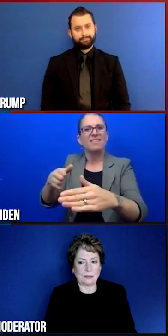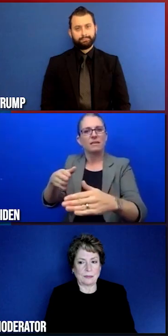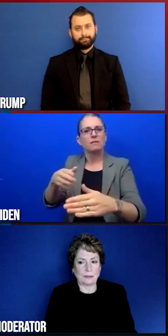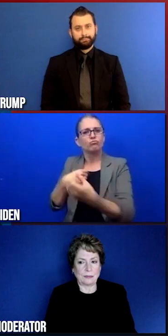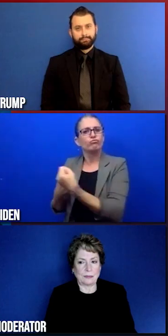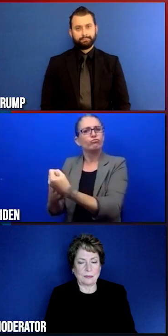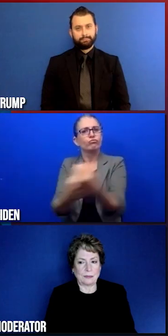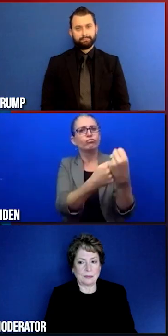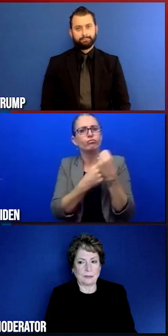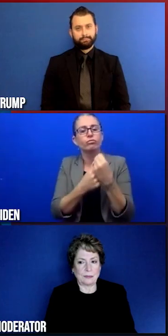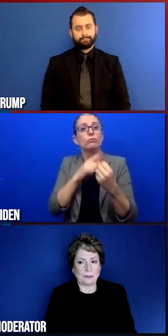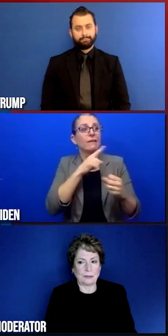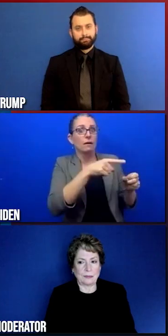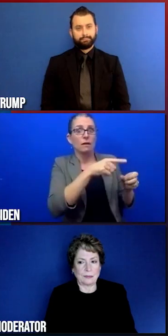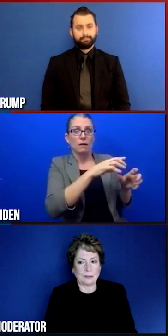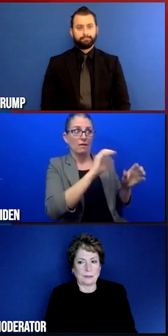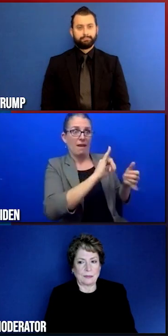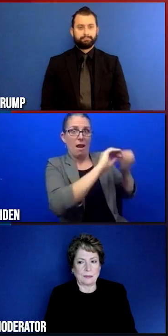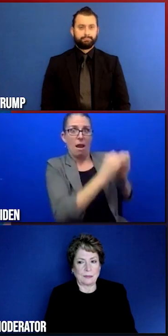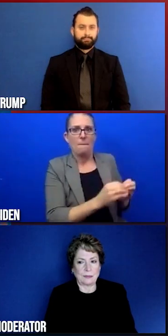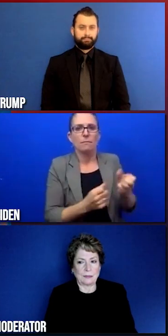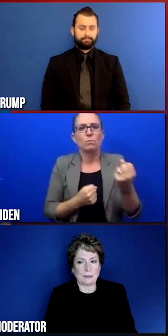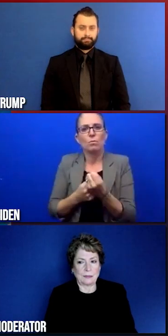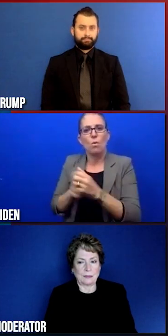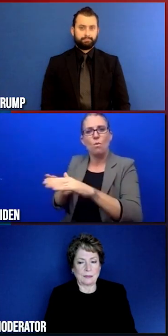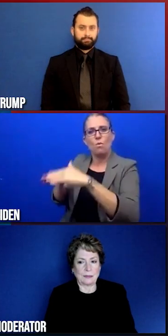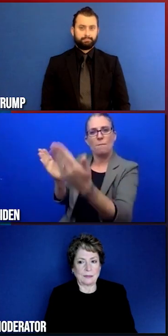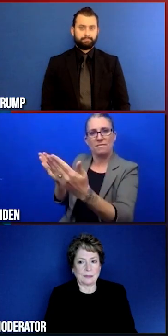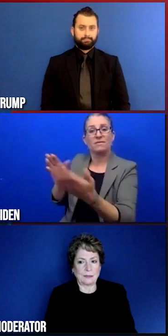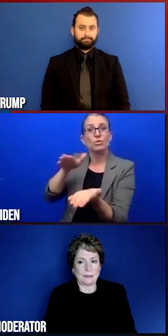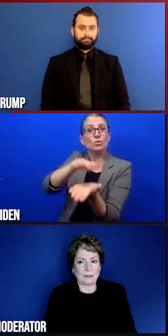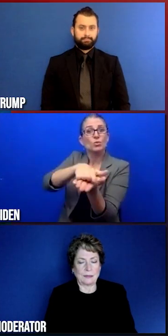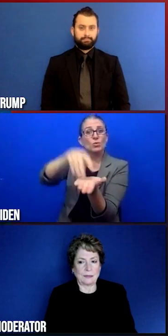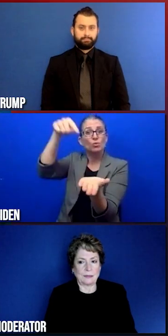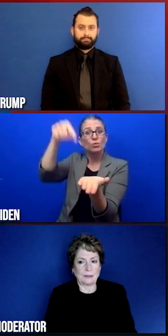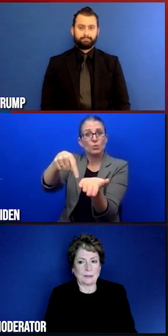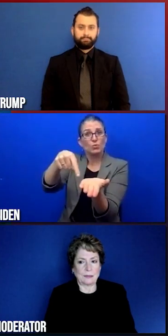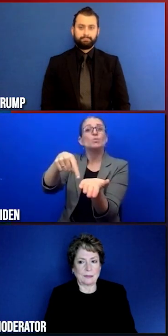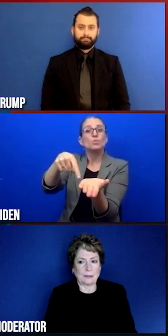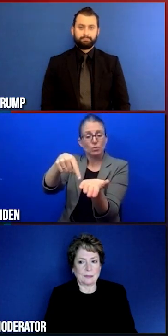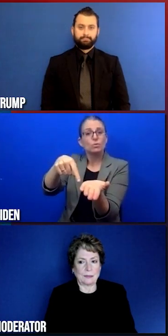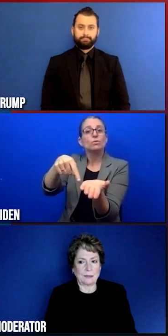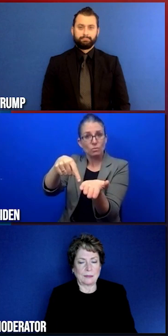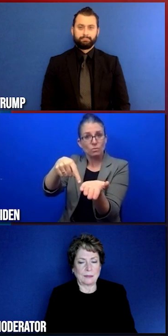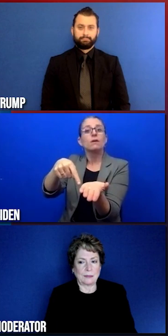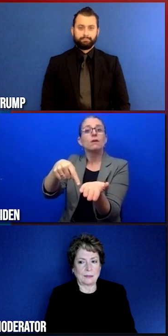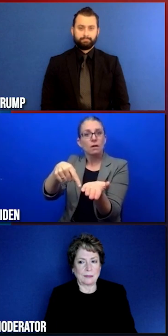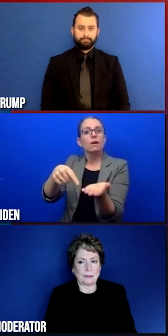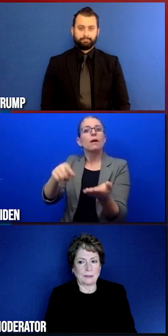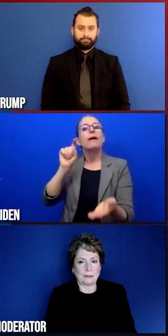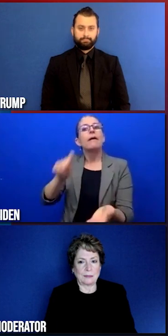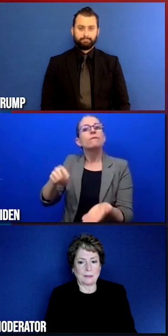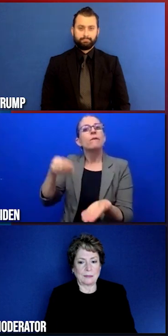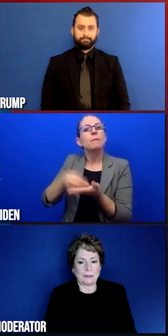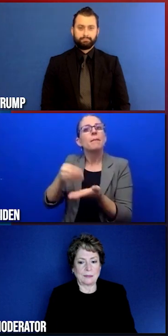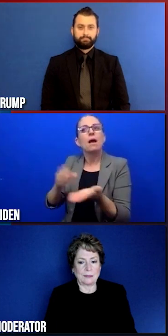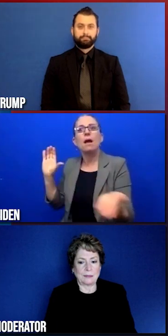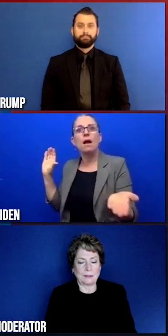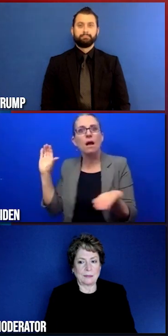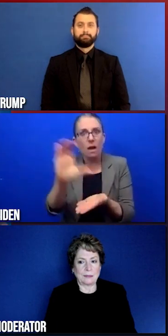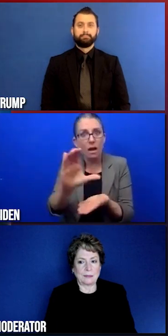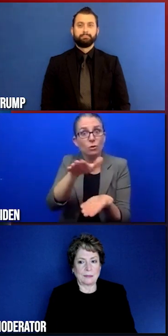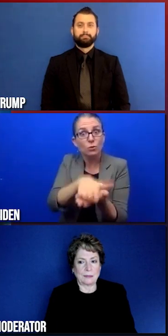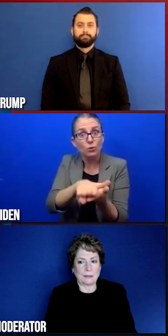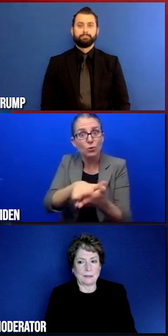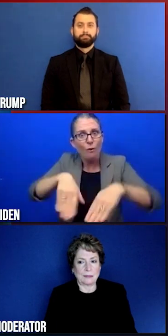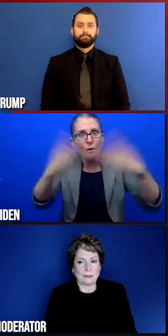schools. Schools, they need a lot of money to open. They need to deal with ventilation systems. They need to deal with smaller classes, more teachers, more pods.